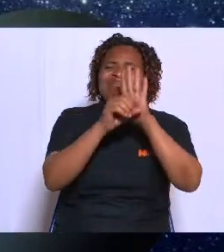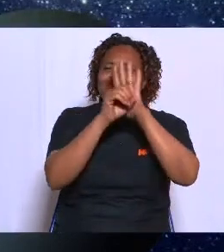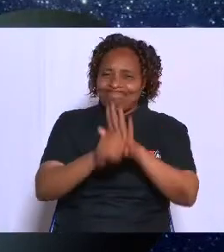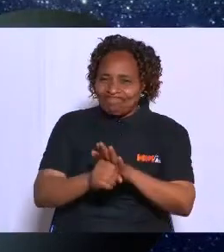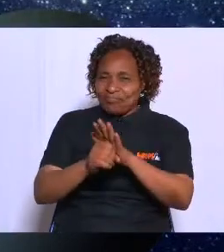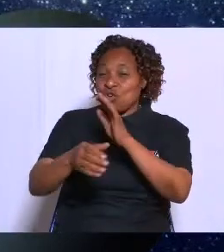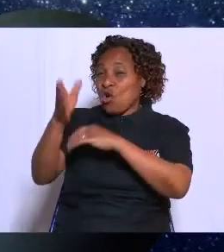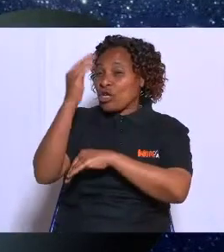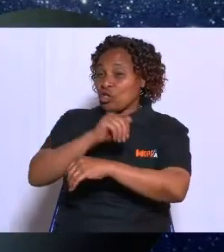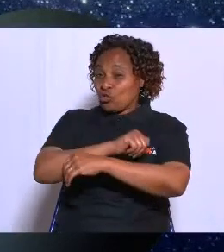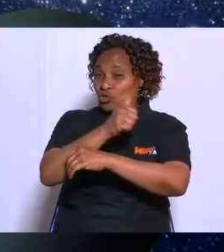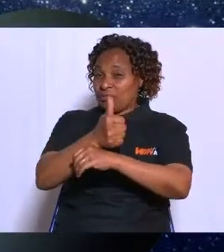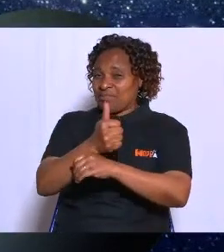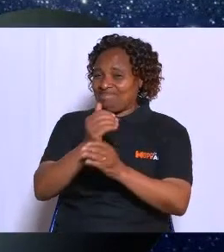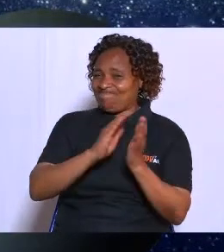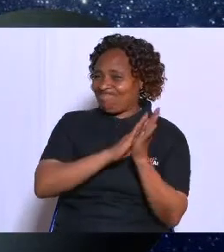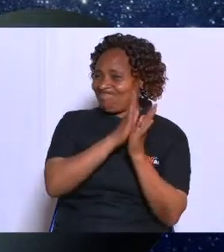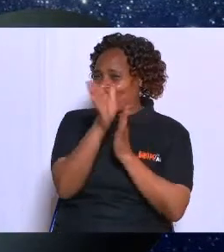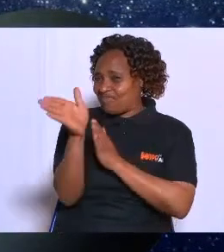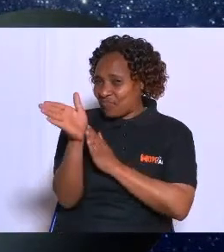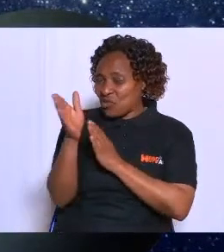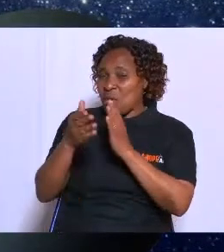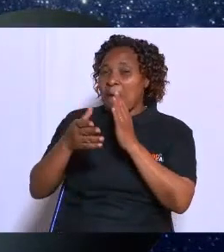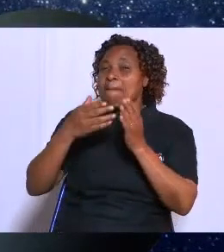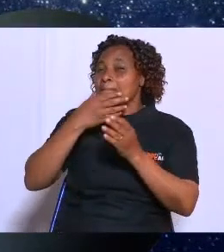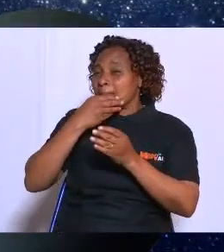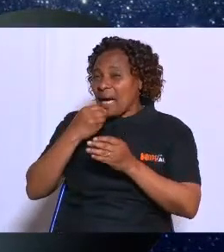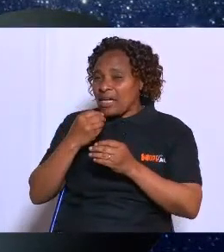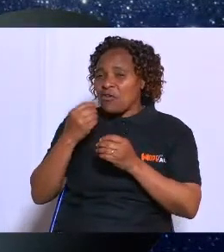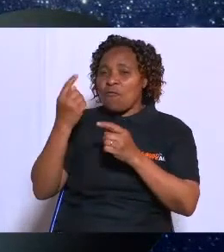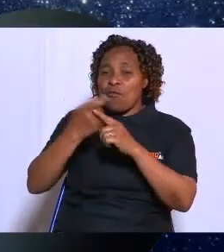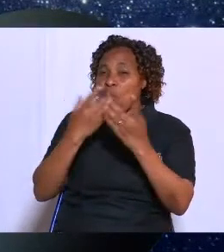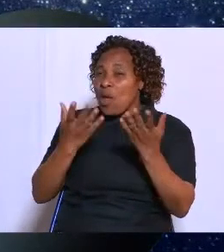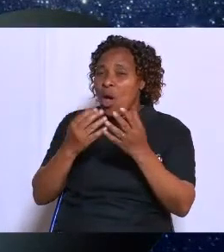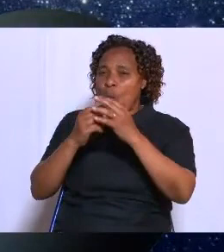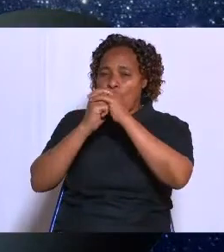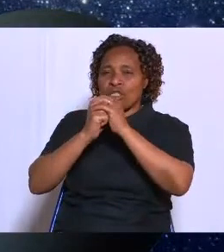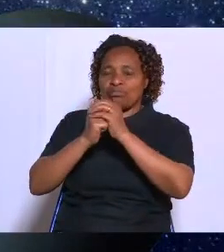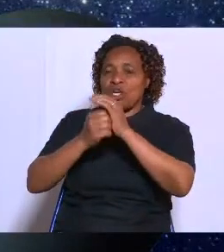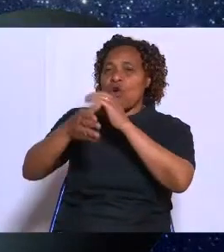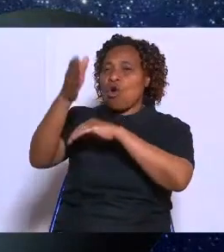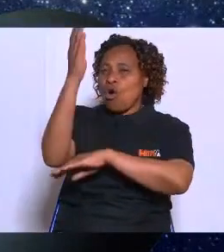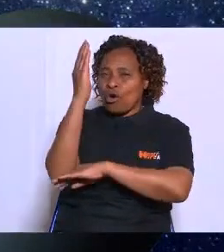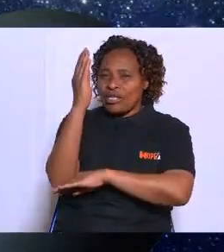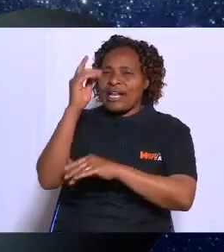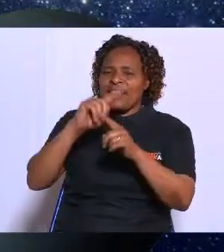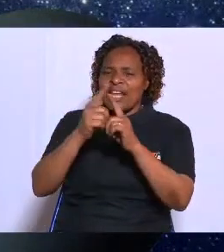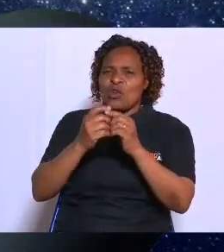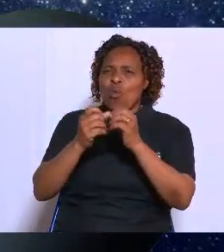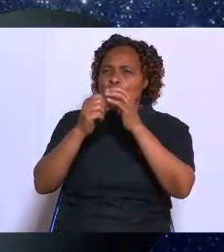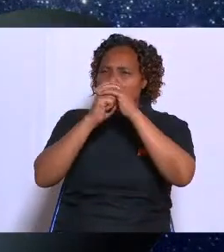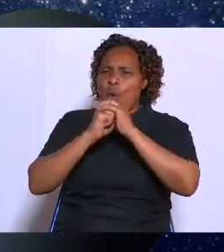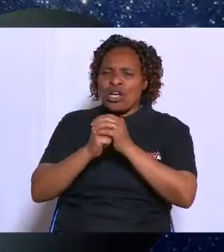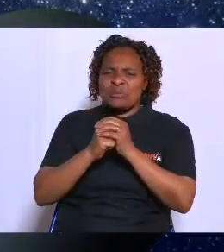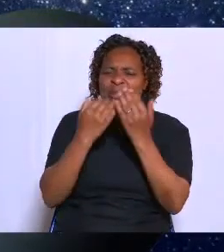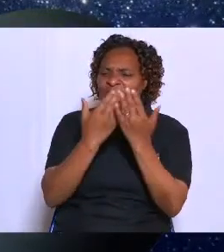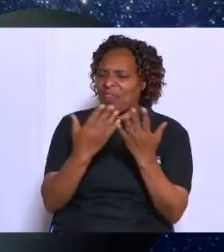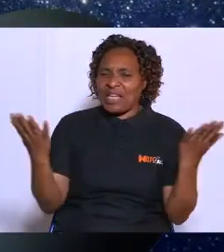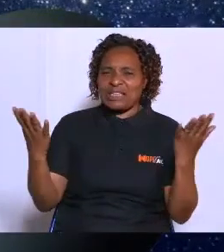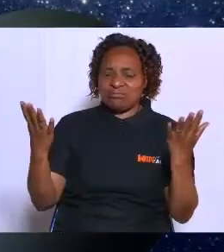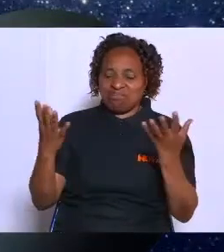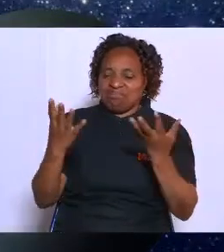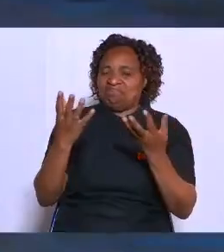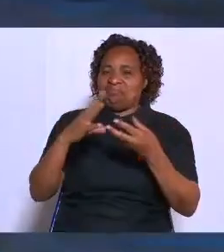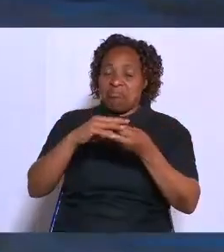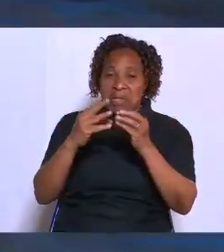turning the attention of mankind from worshiping the Creator to worshiping the objects of creation